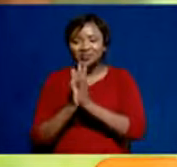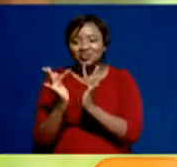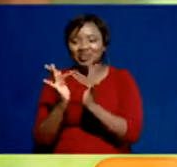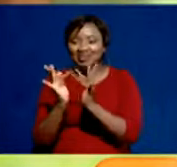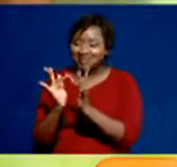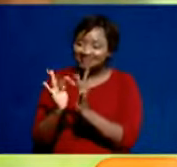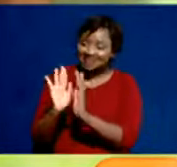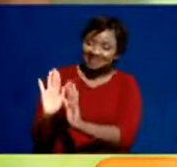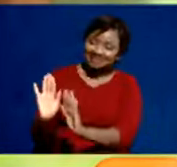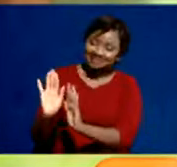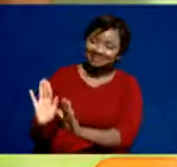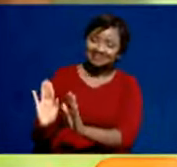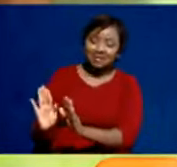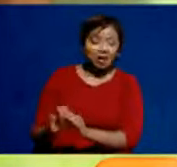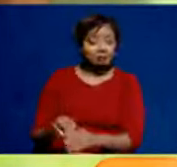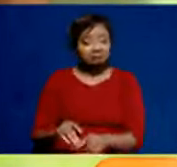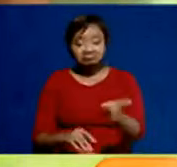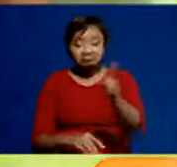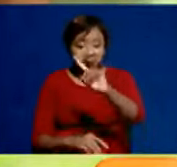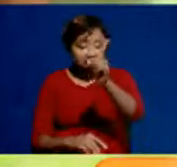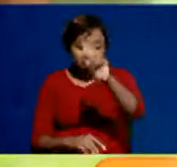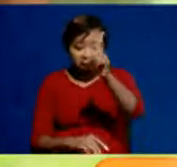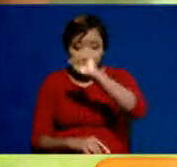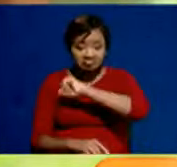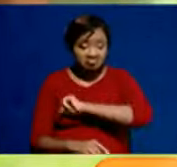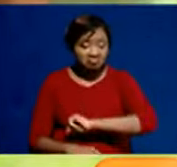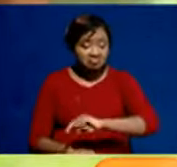Those are things that are